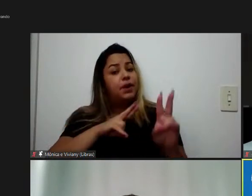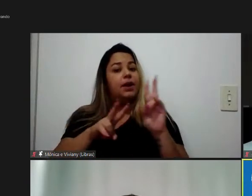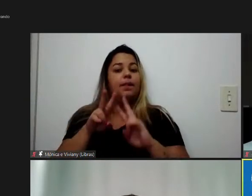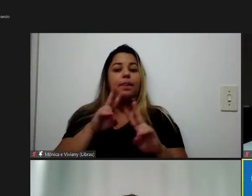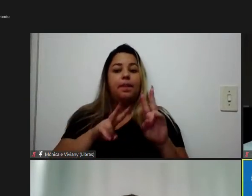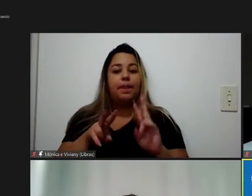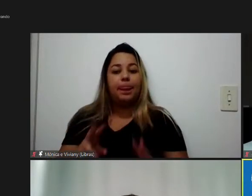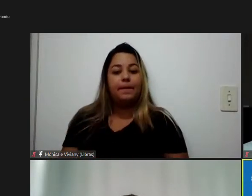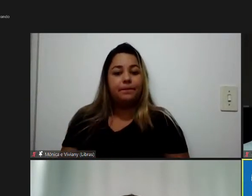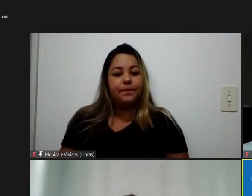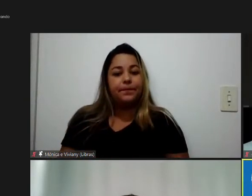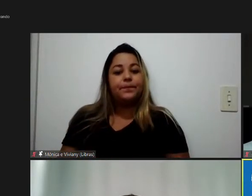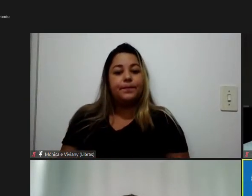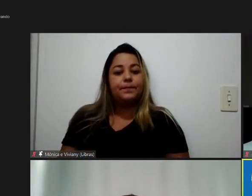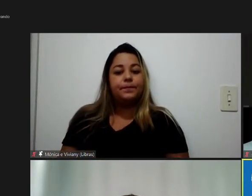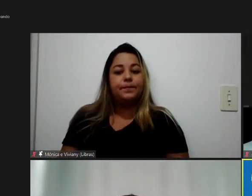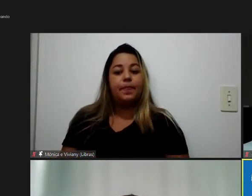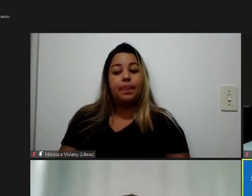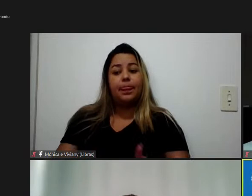support of breastfeeding.